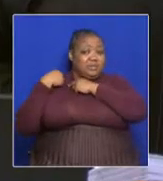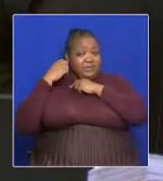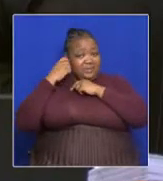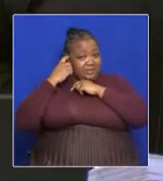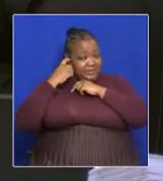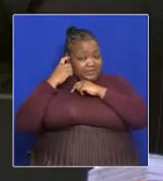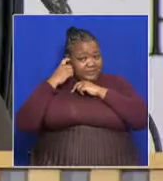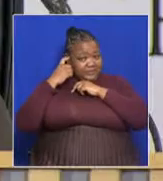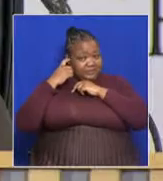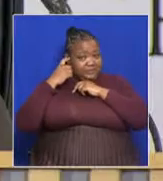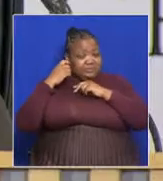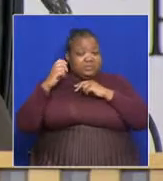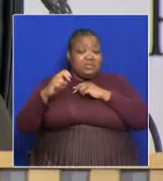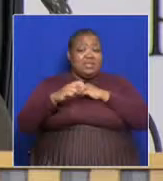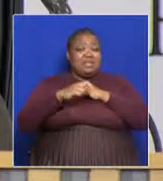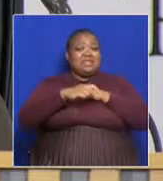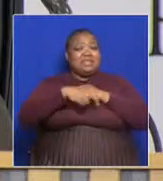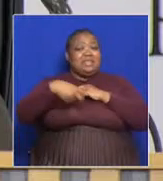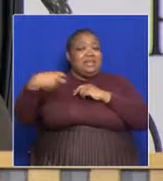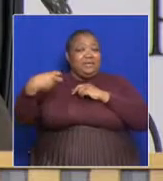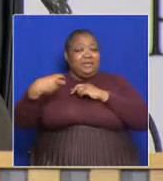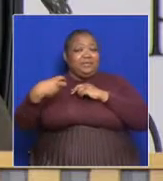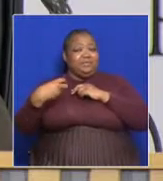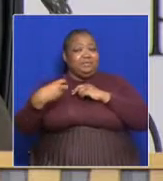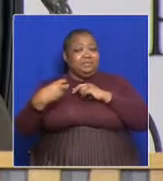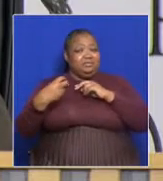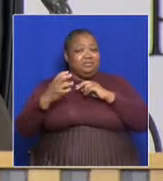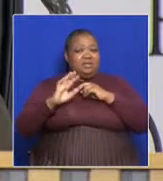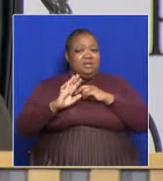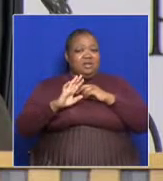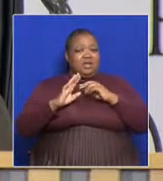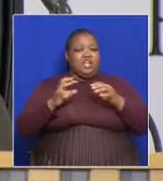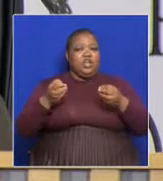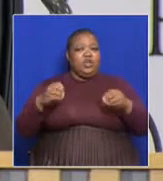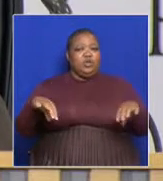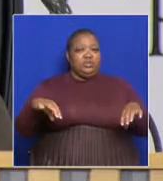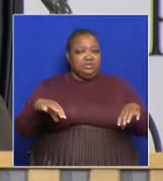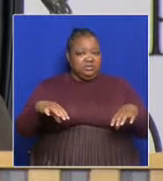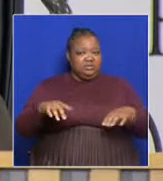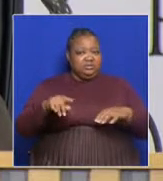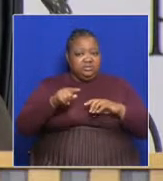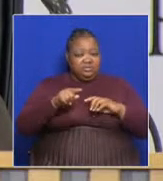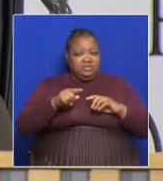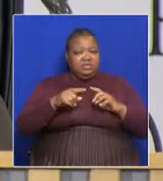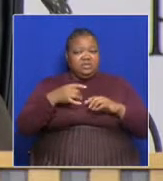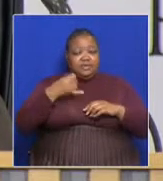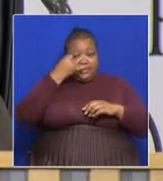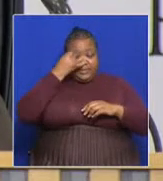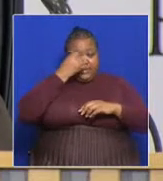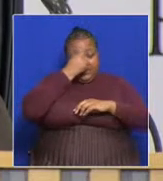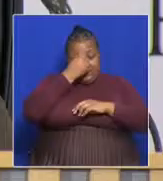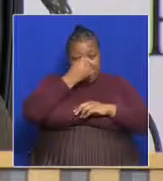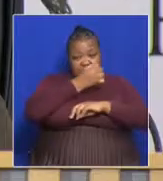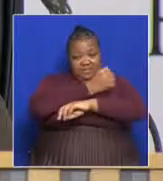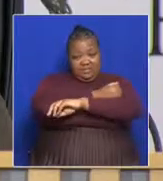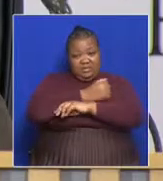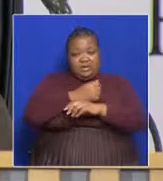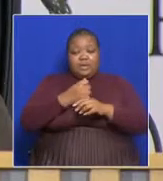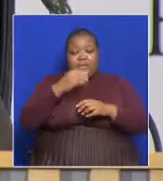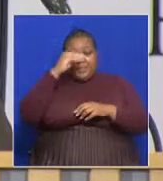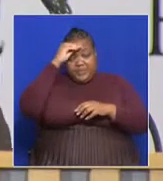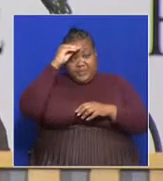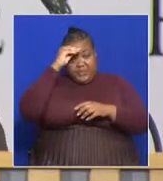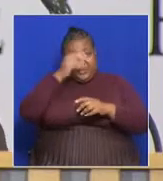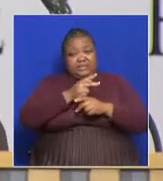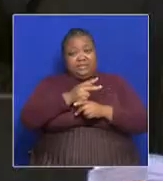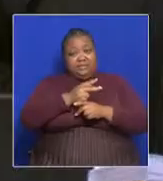theft, for the loss? The fact that these drugs were in police custody, and it ties up with Commissioner Baloy's